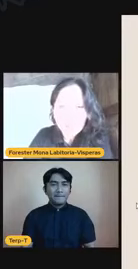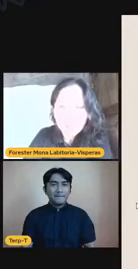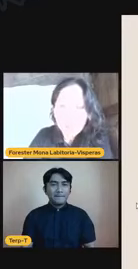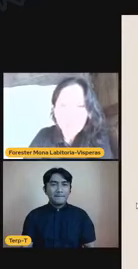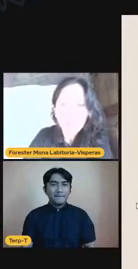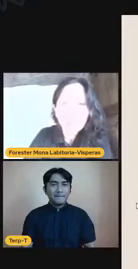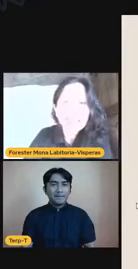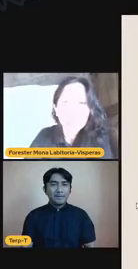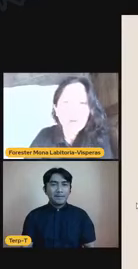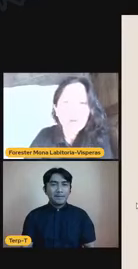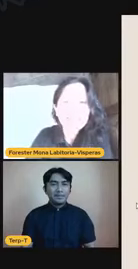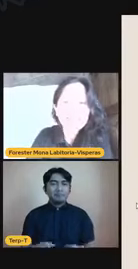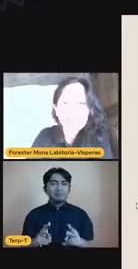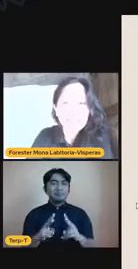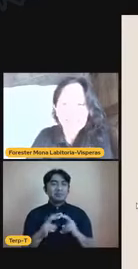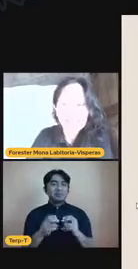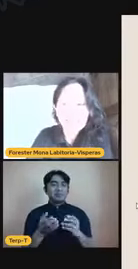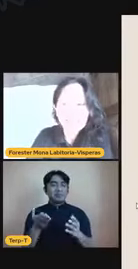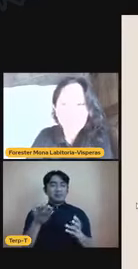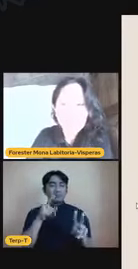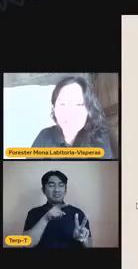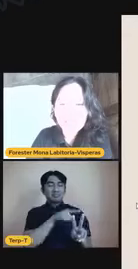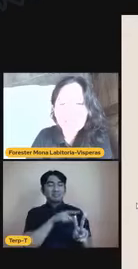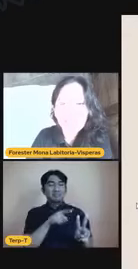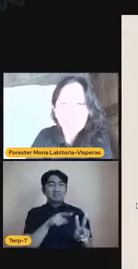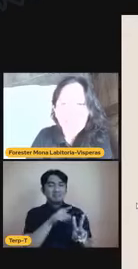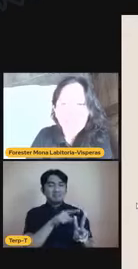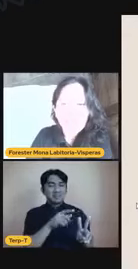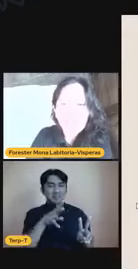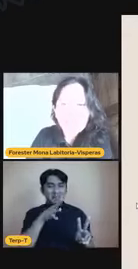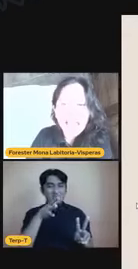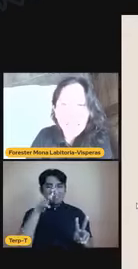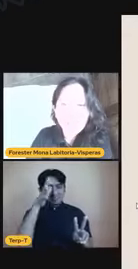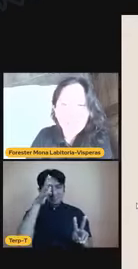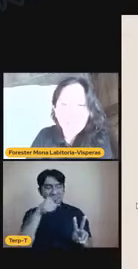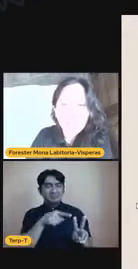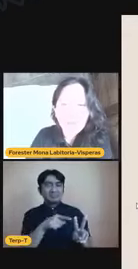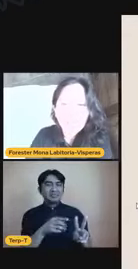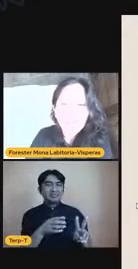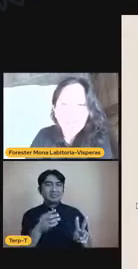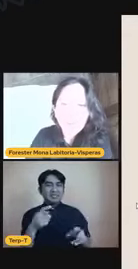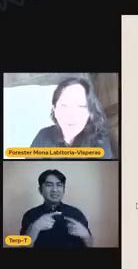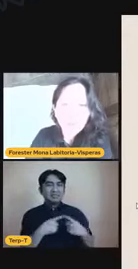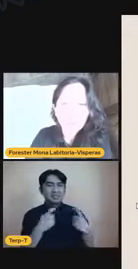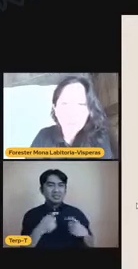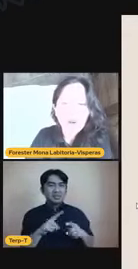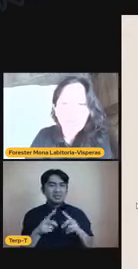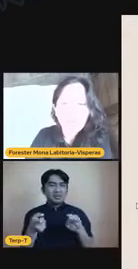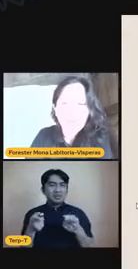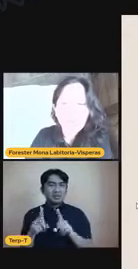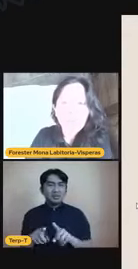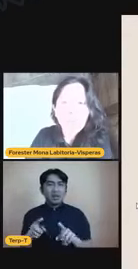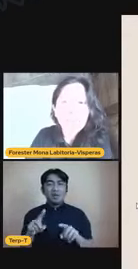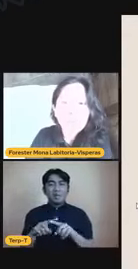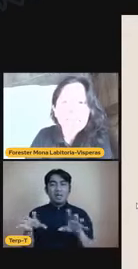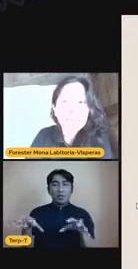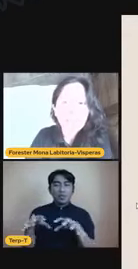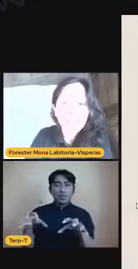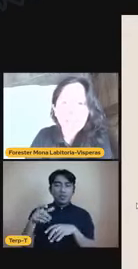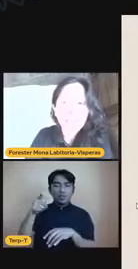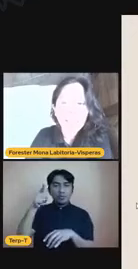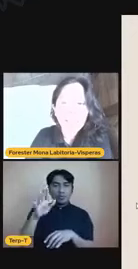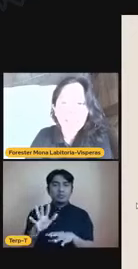Neither this man nor his parents sinned, said Jesus. But this happened so that the works of God may